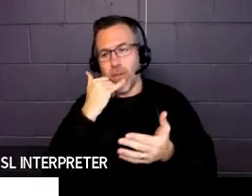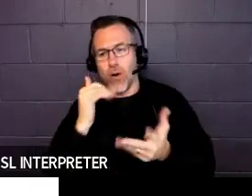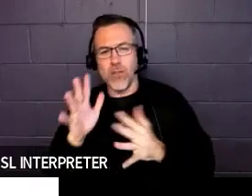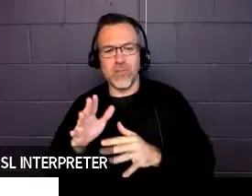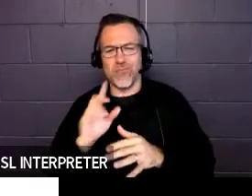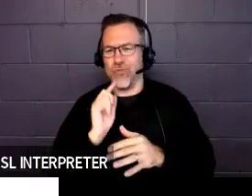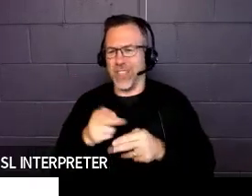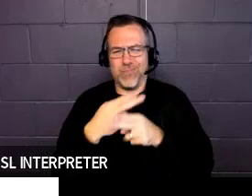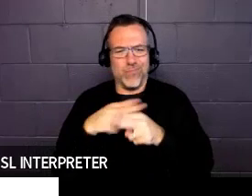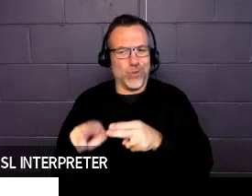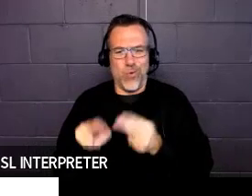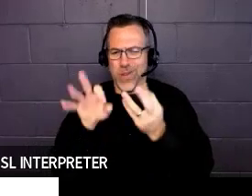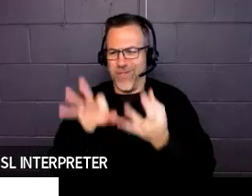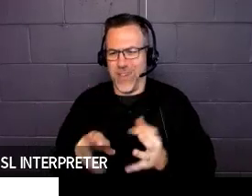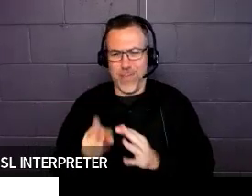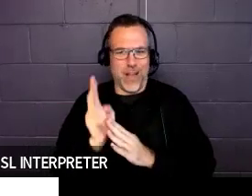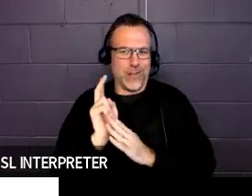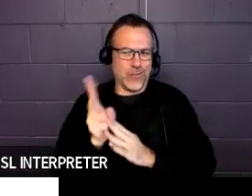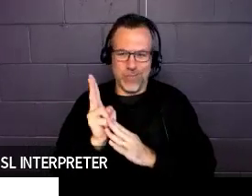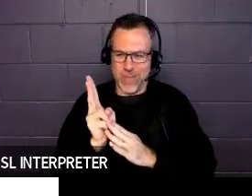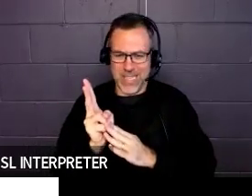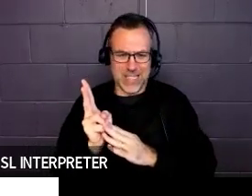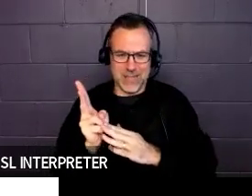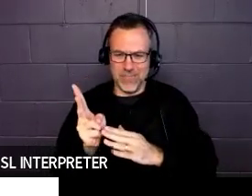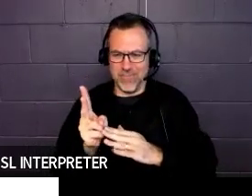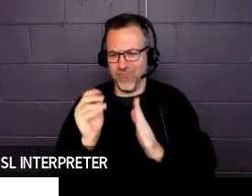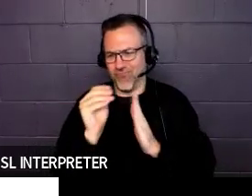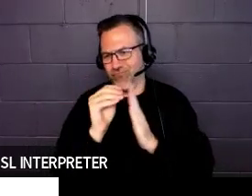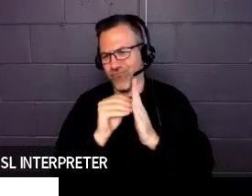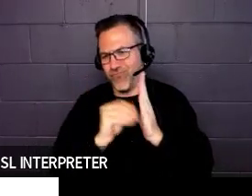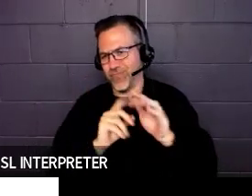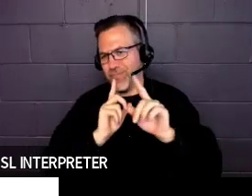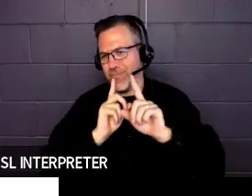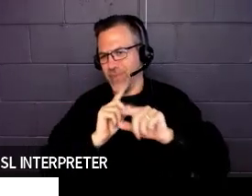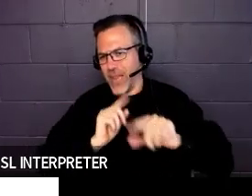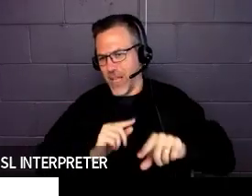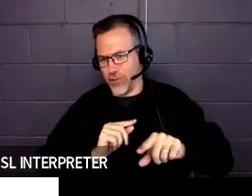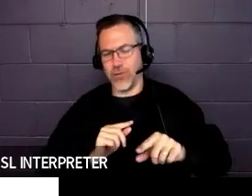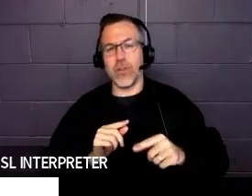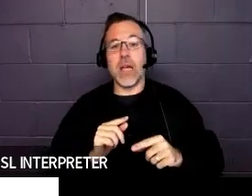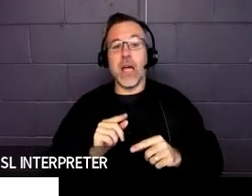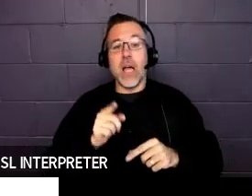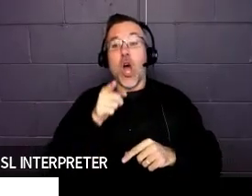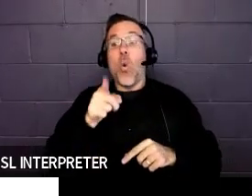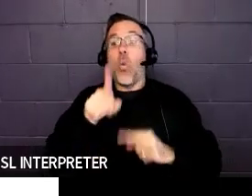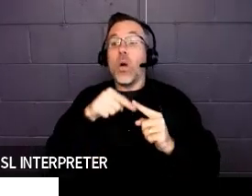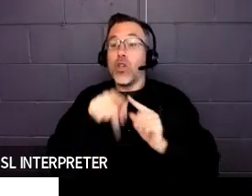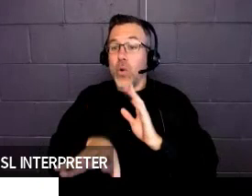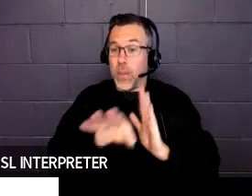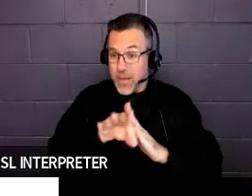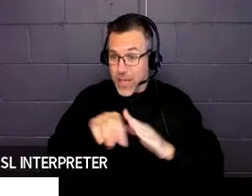like 2 minutes to just fill out some questions. And when you select your training,